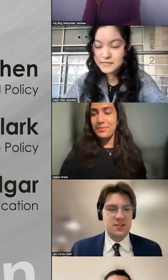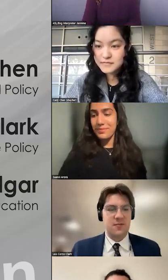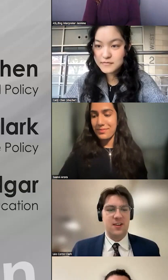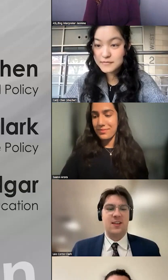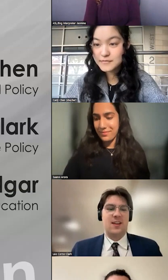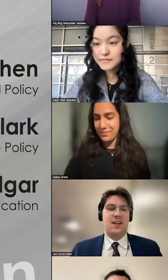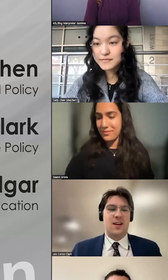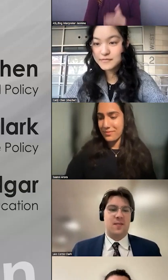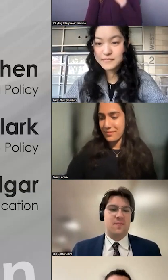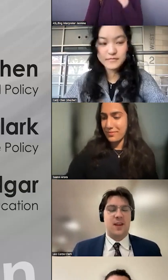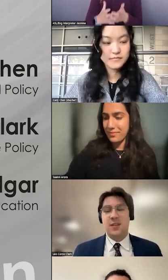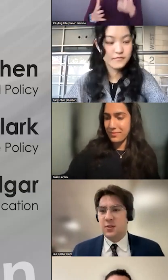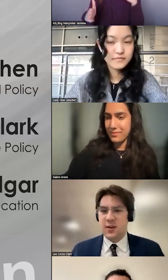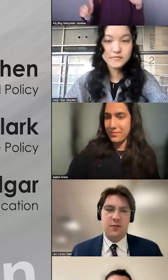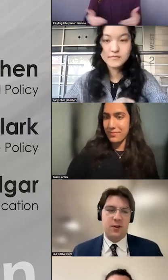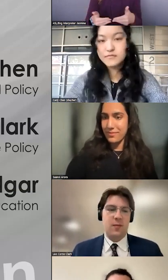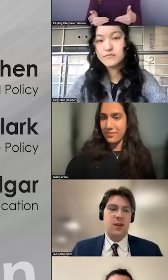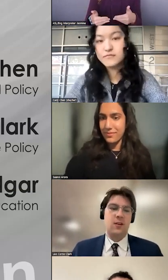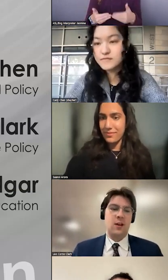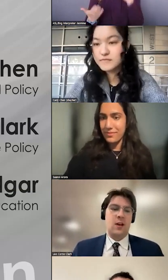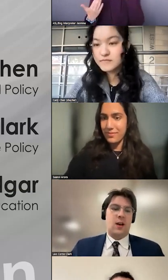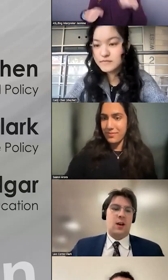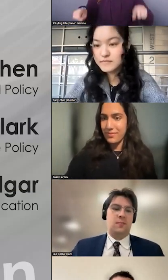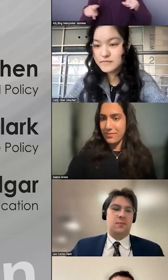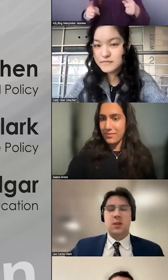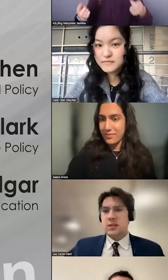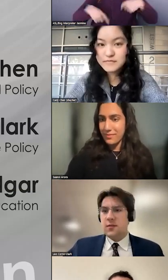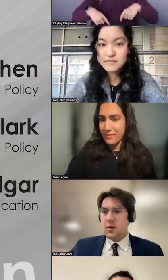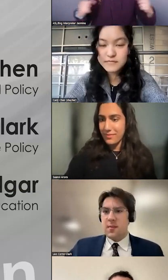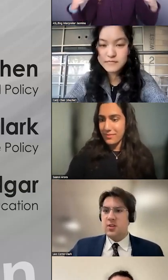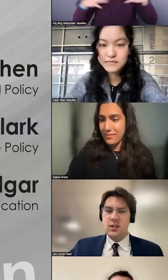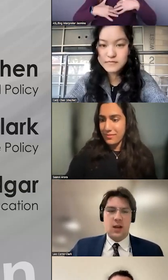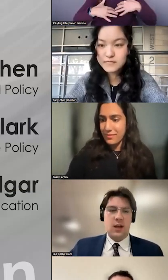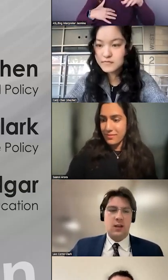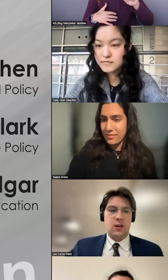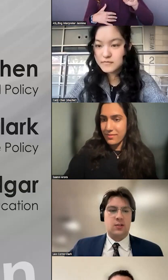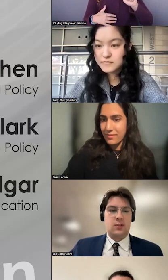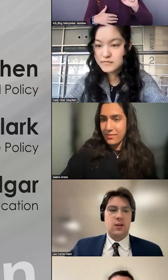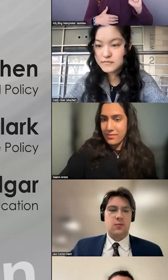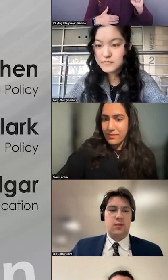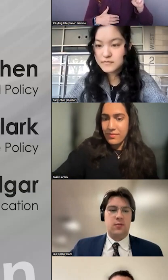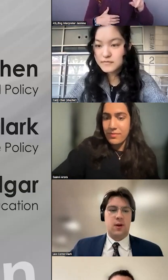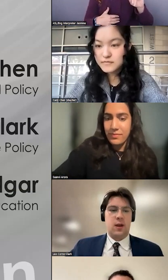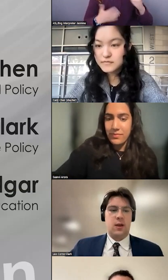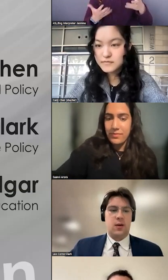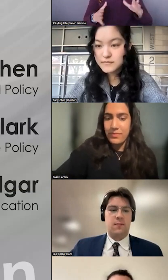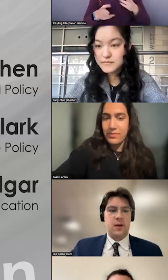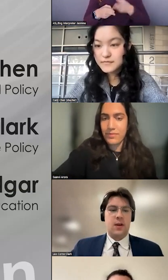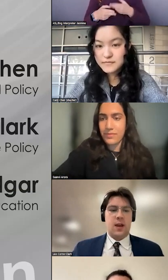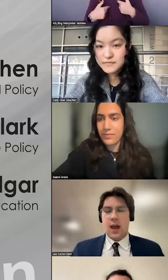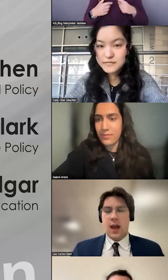introduction, Saanvi. And thank you to everyone for coming here. So like Saanvi already mentioned, I got started with my